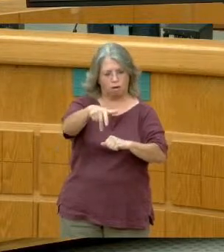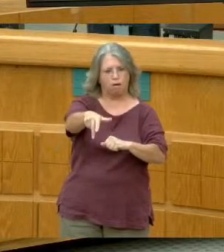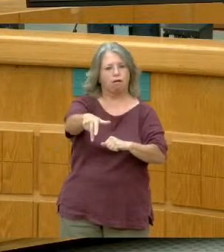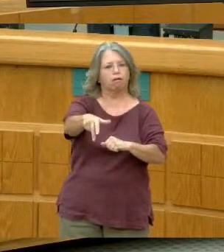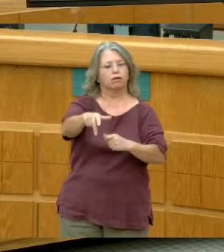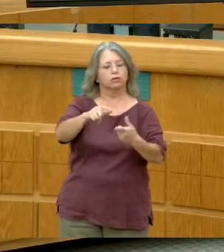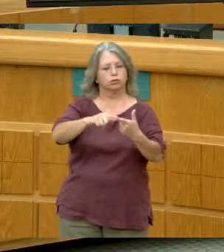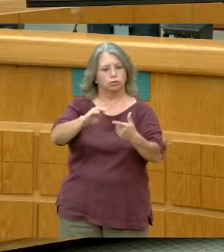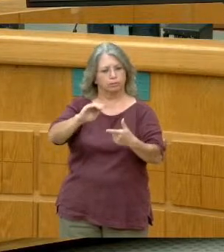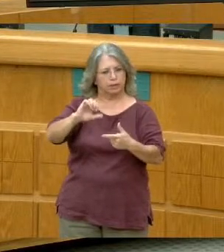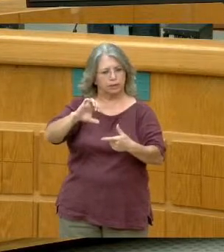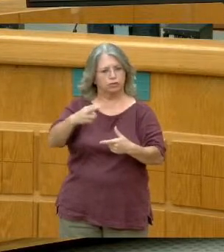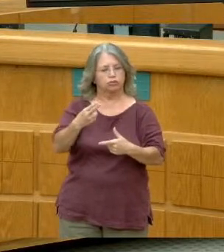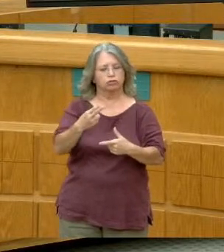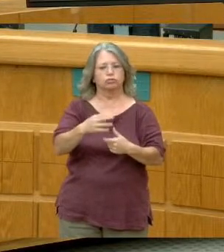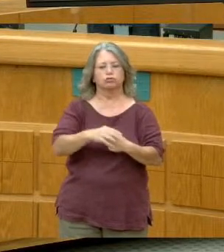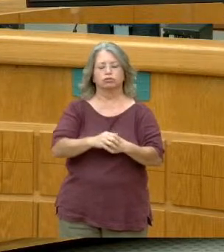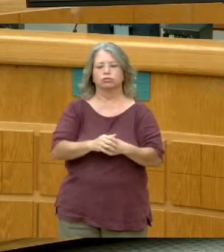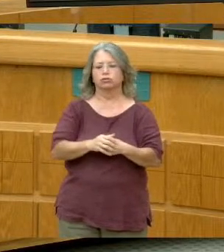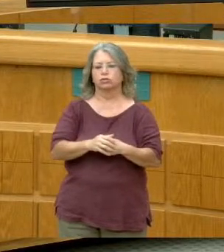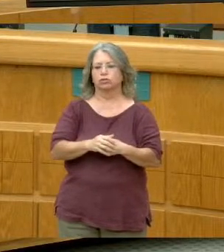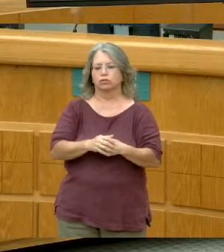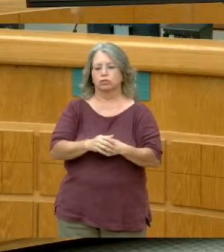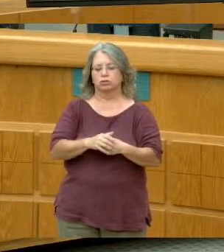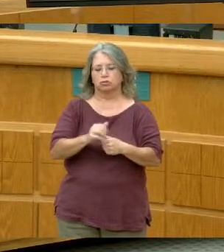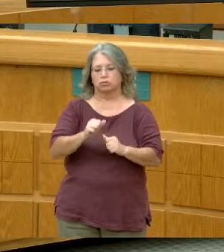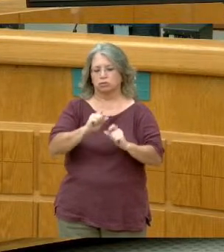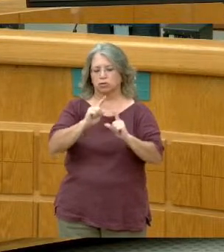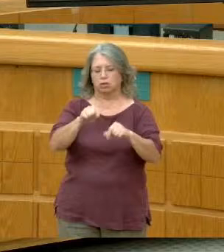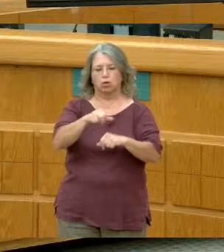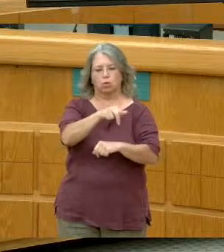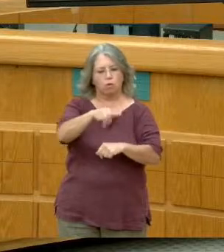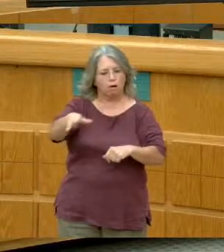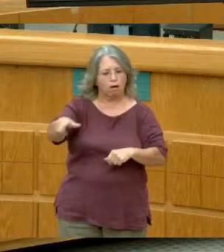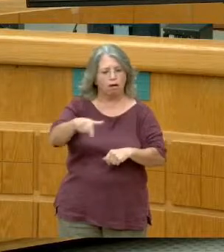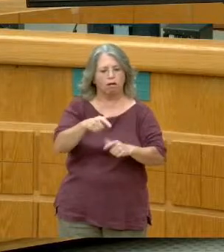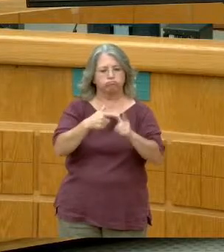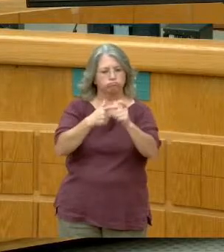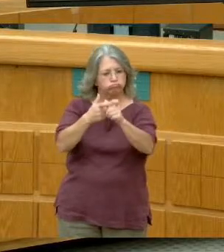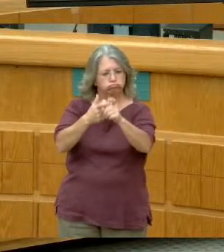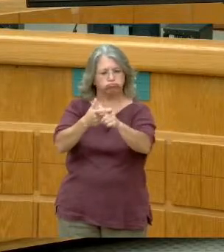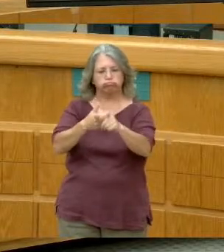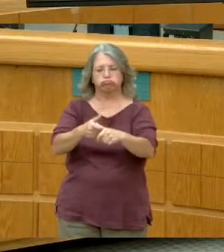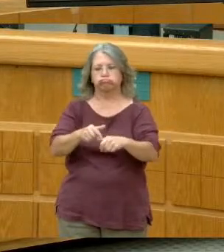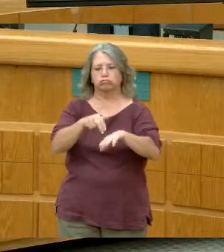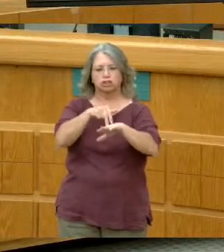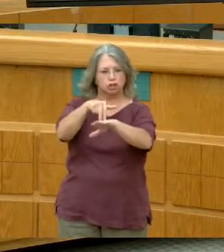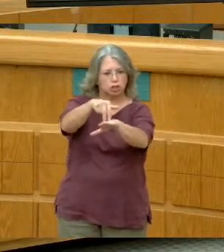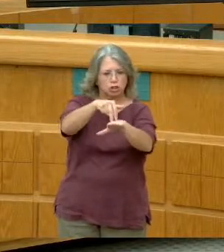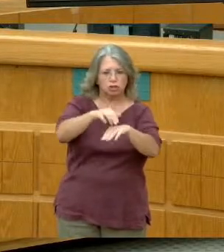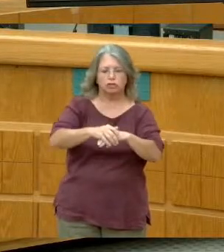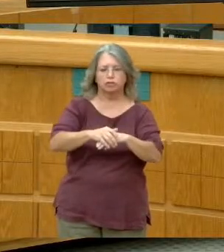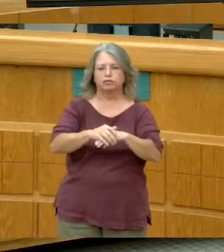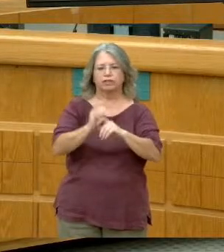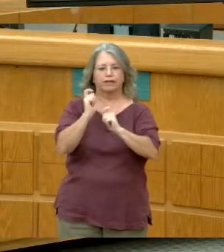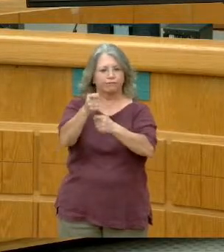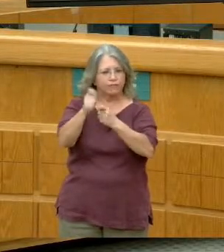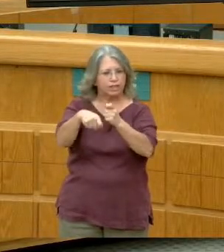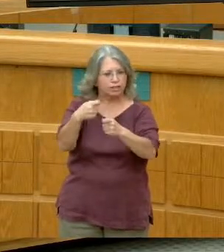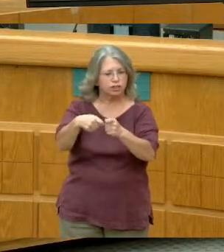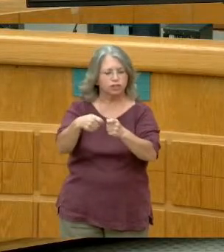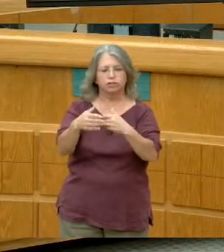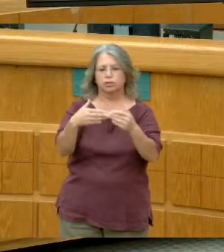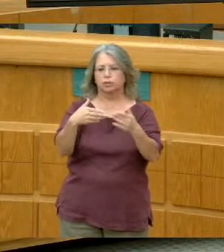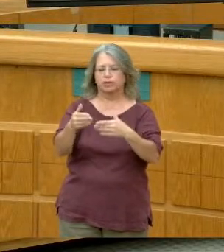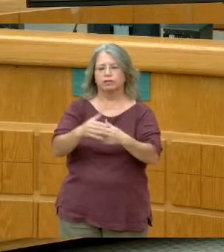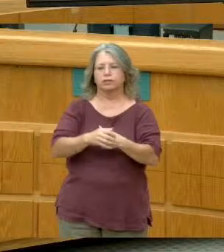access to the beach, and go out and do your walking, your jogging, your surfing, your fishing, whatever you do there.